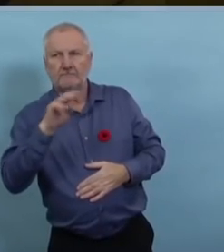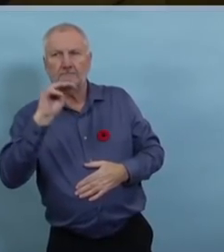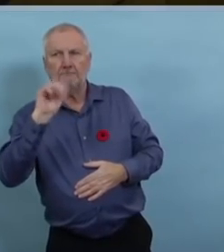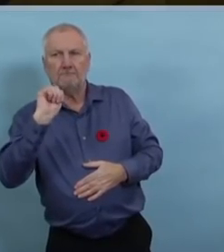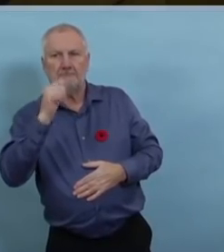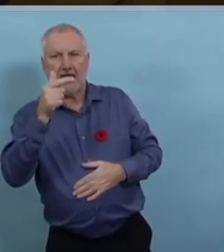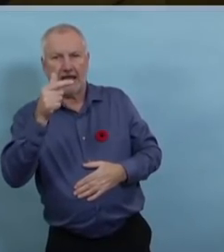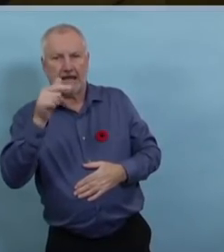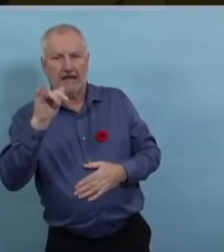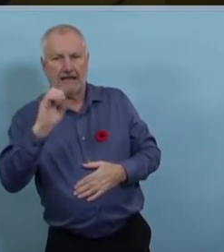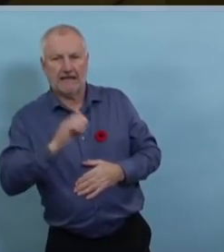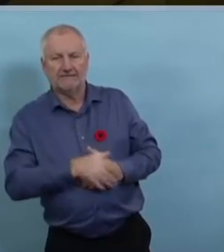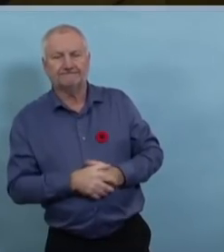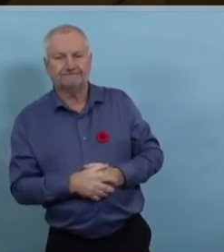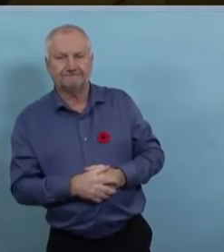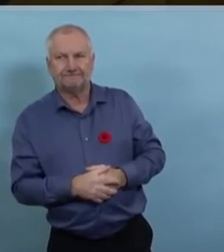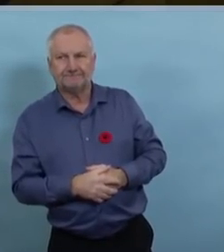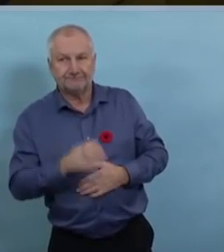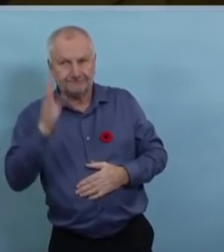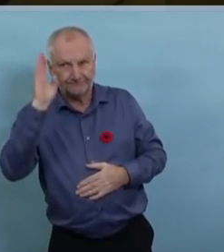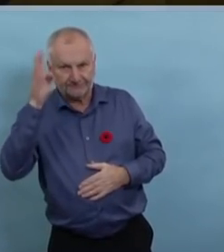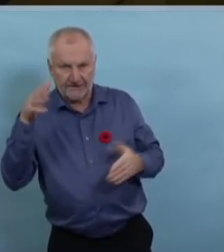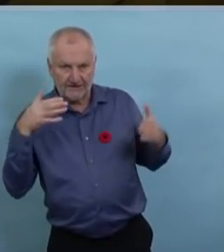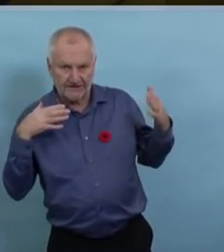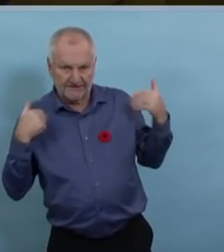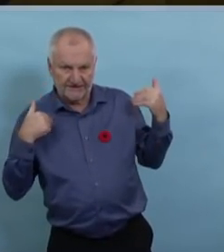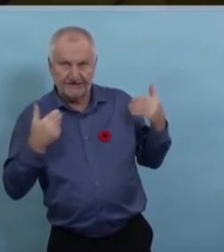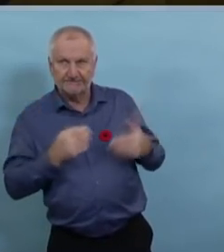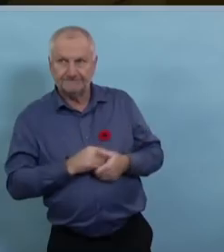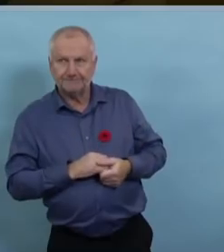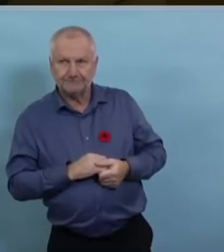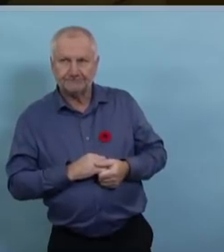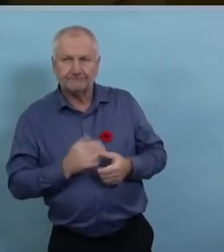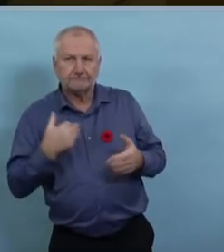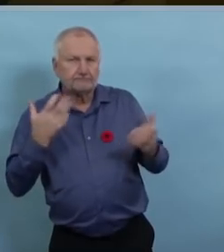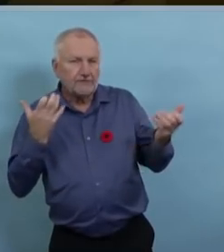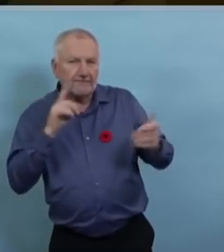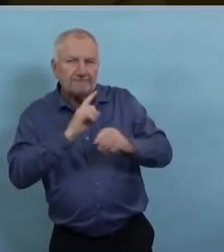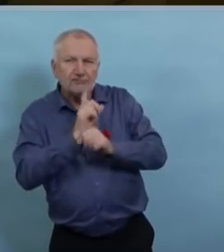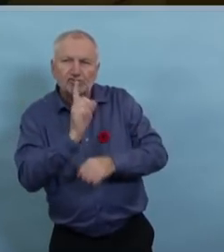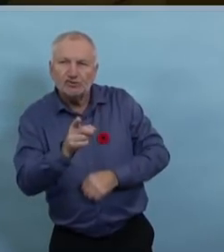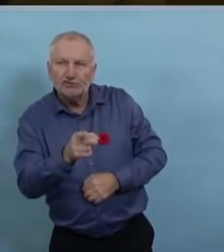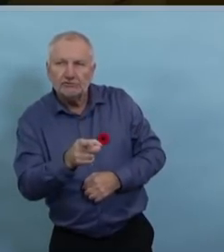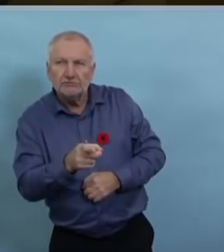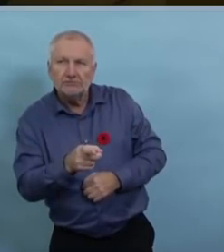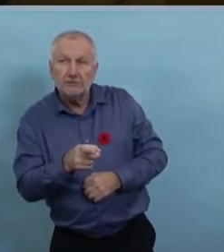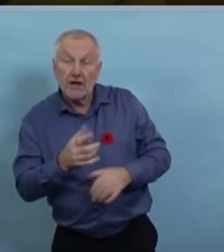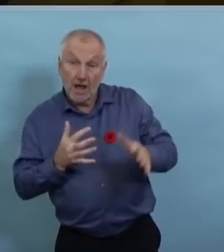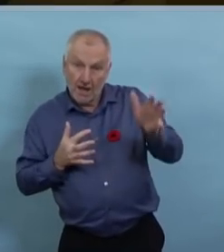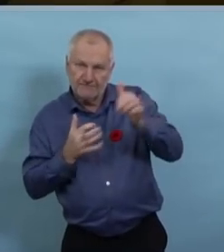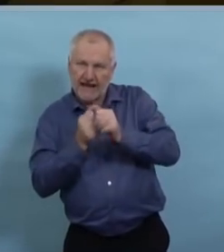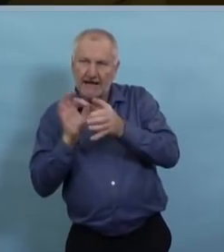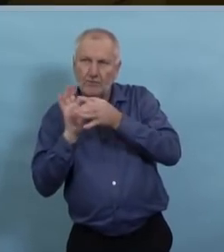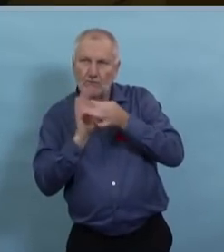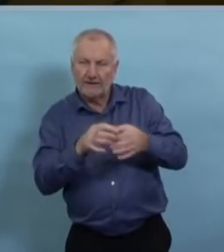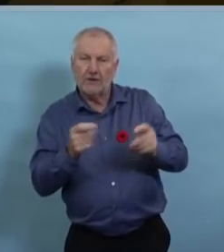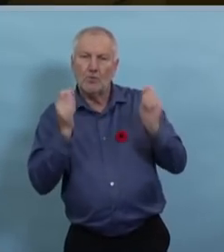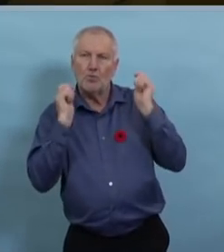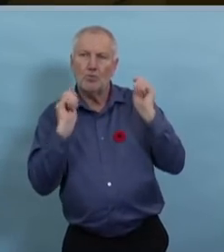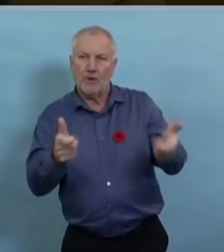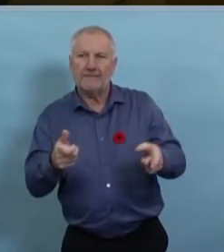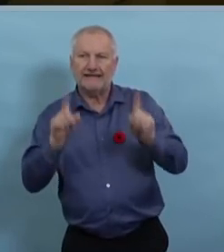Hi, Minister Goertzen. I was just wondering if there's an update on rapid testing for teachers. I know this is something that the Premier had mentioned last week